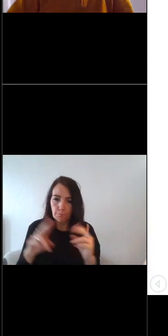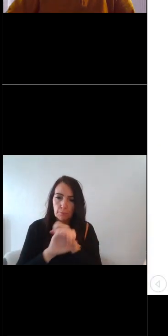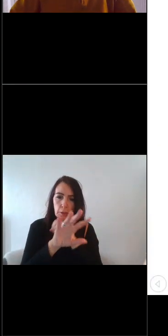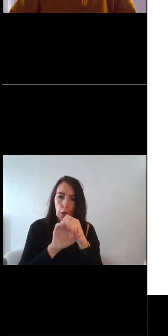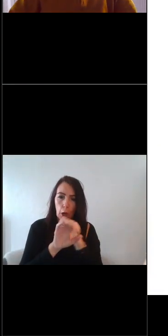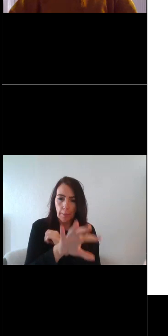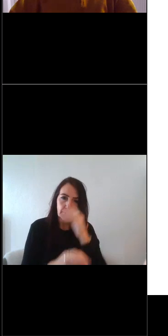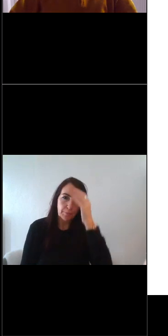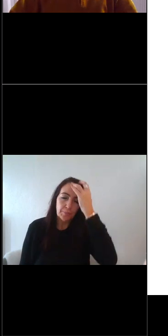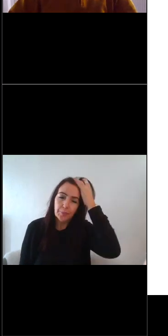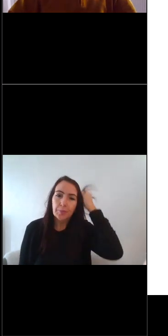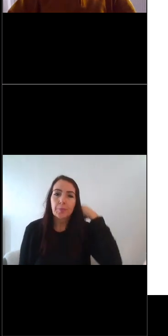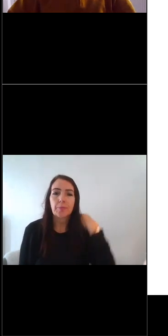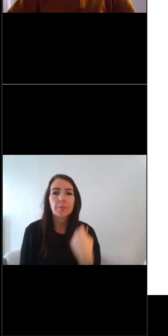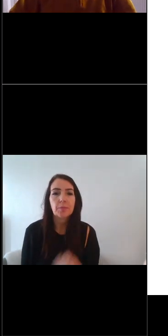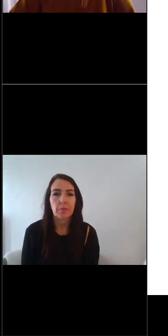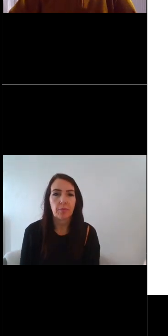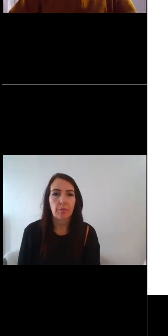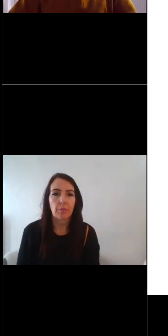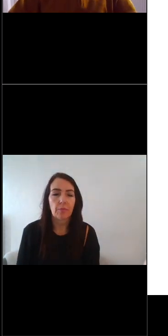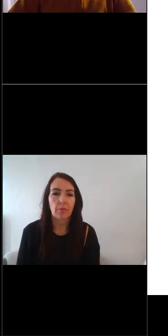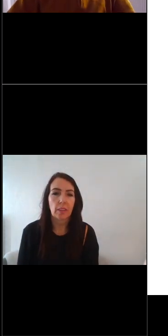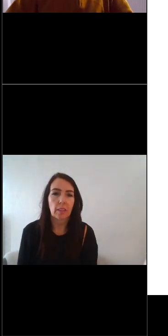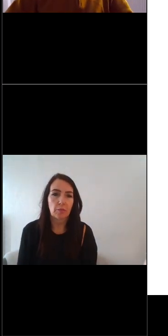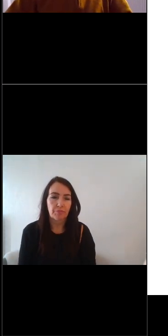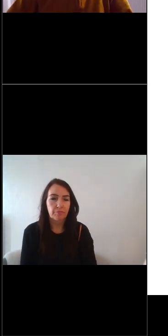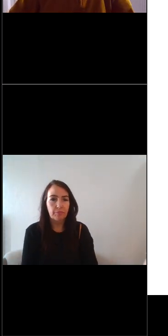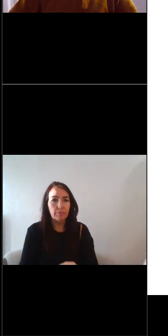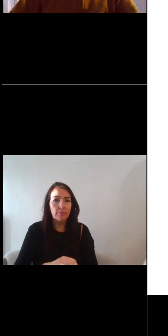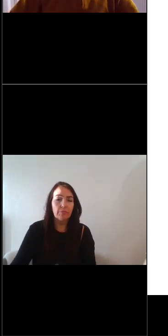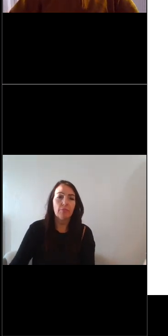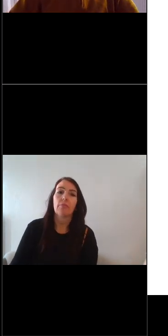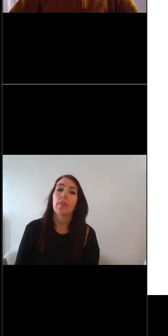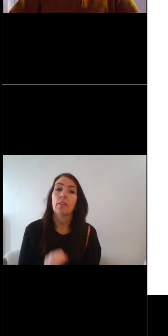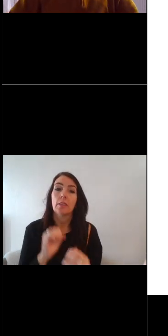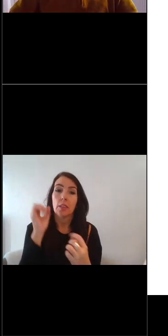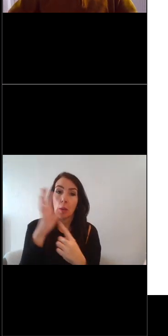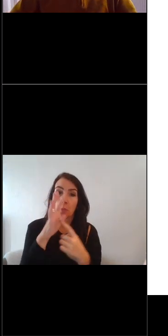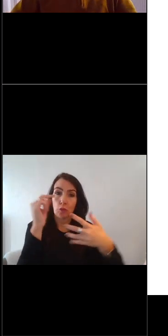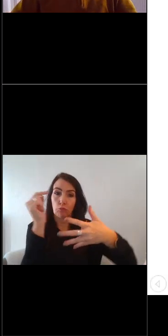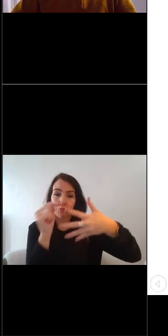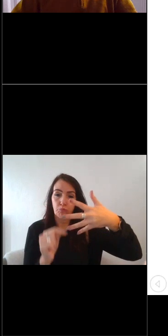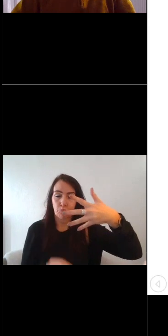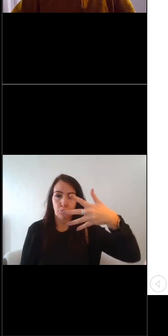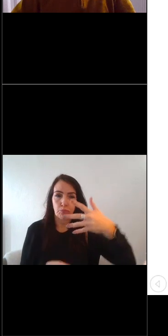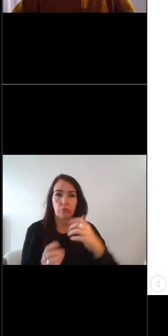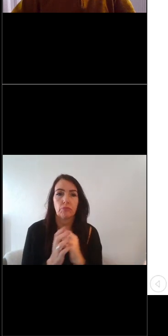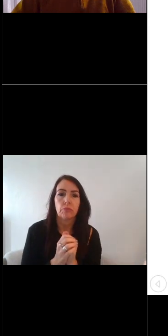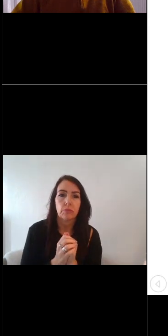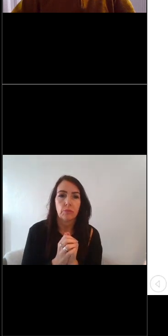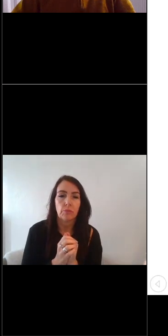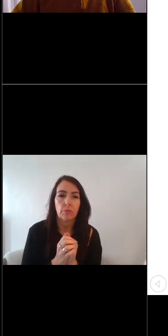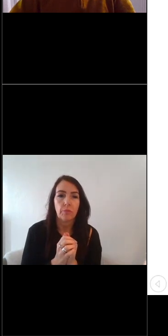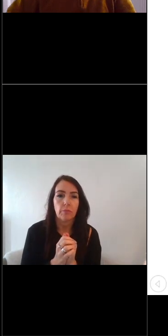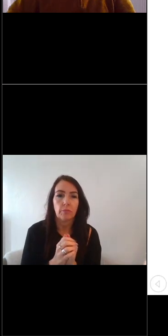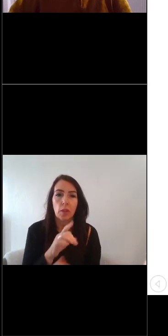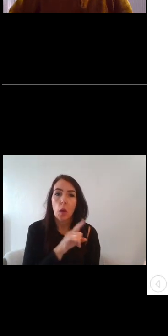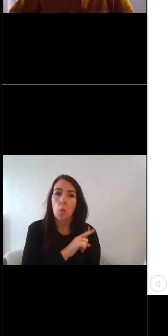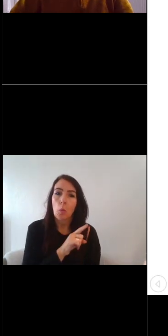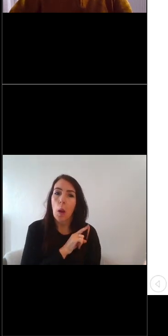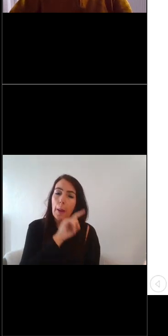are the fundamentals for fleet decarbonisation. We will cover why decarbonisation